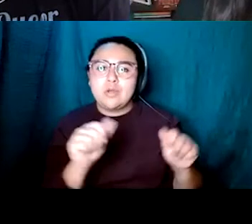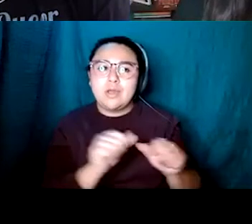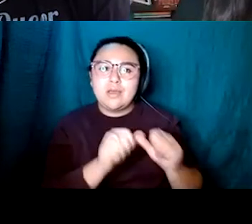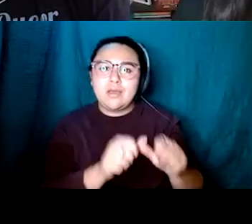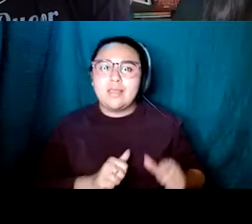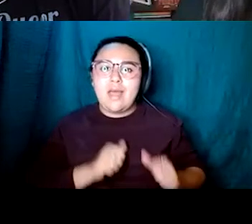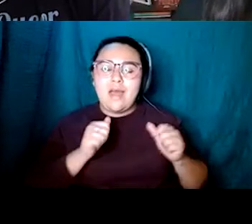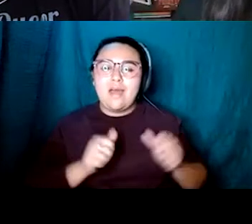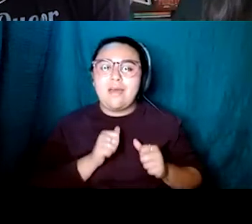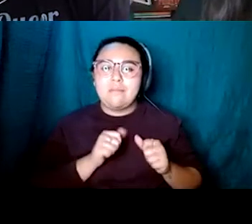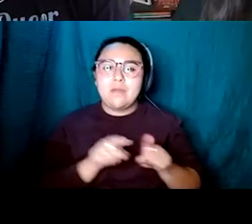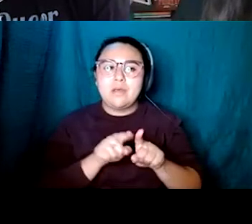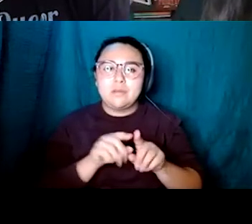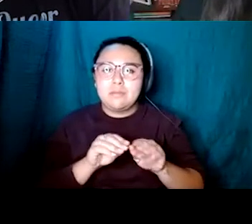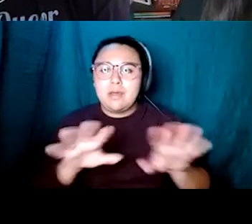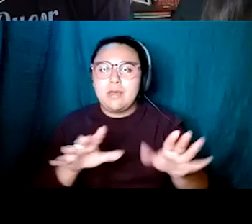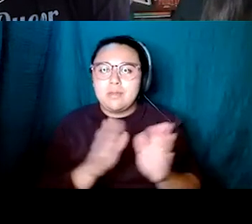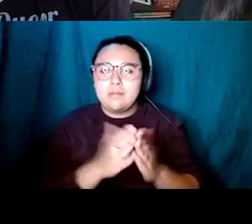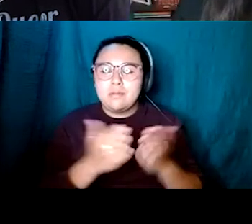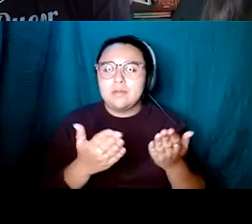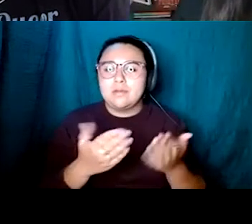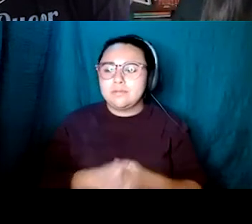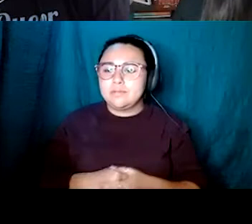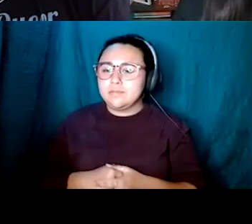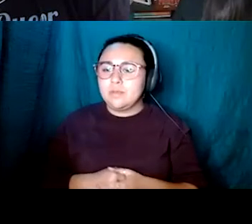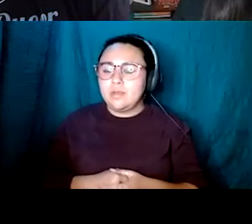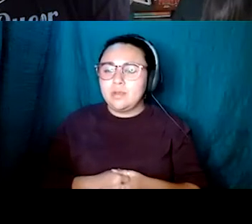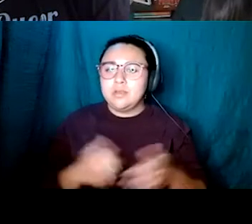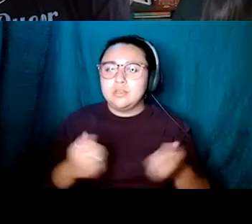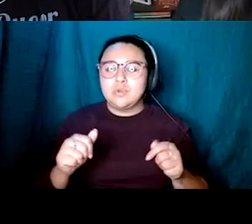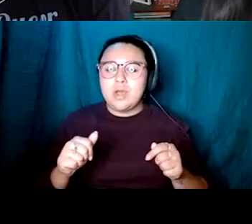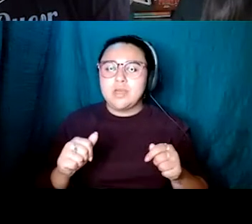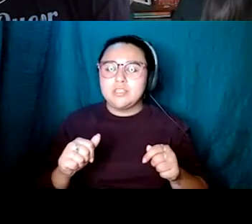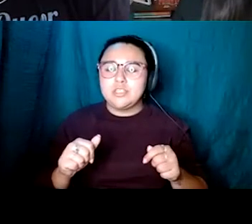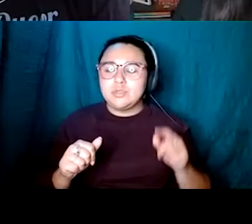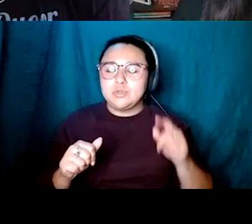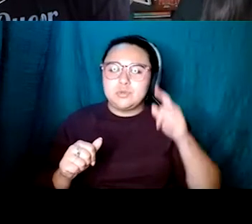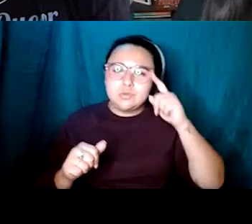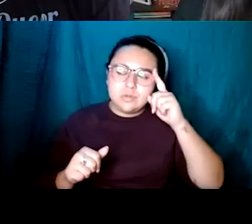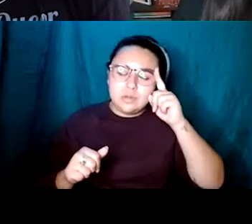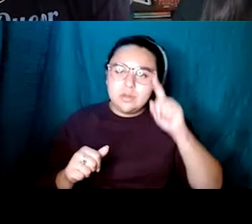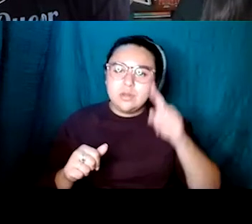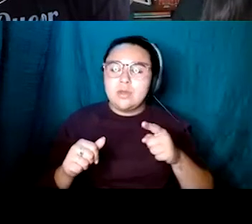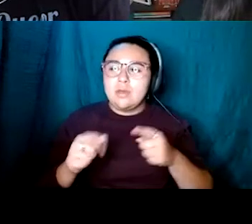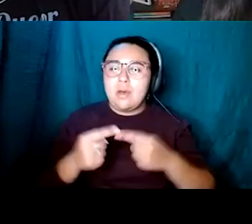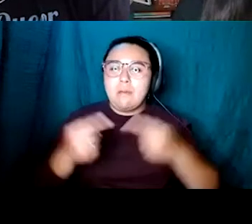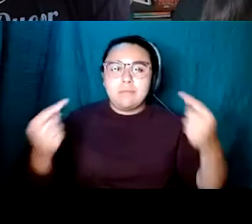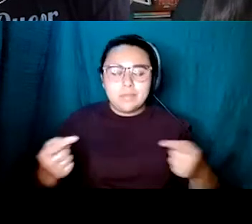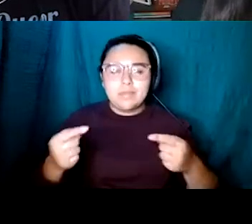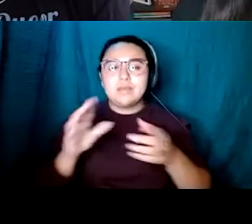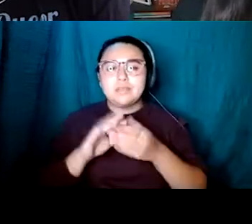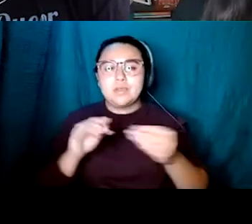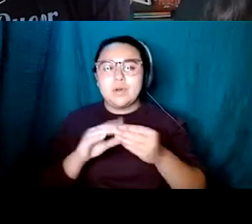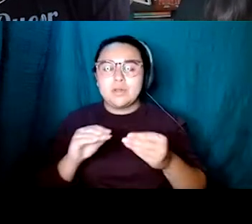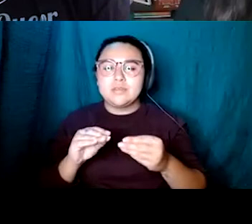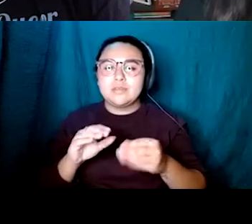also like put this out there and then counter the narratives of COVID and being, you know, heavy and fat. And so it was just a